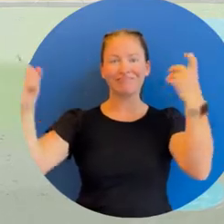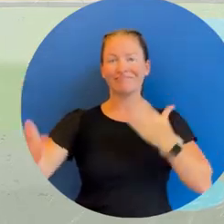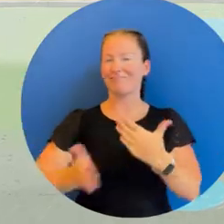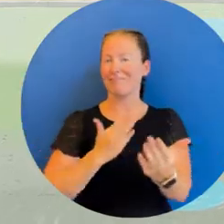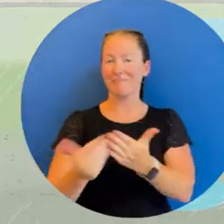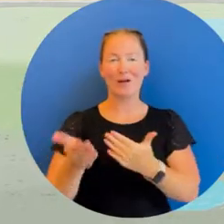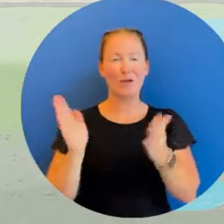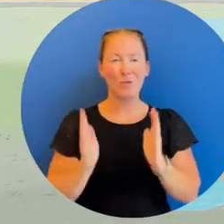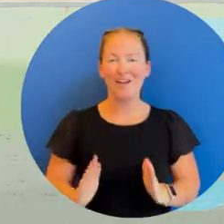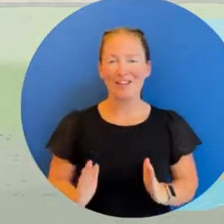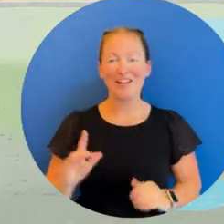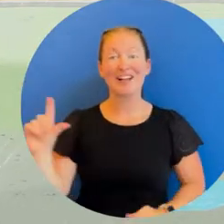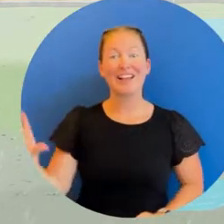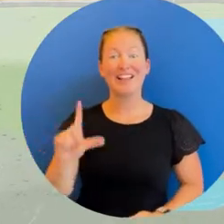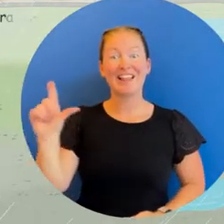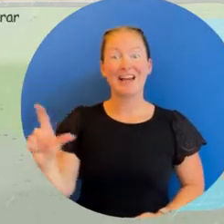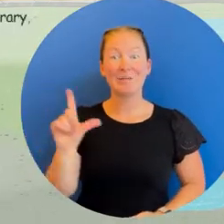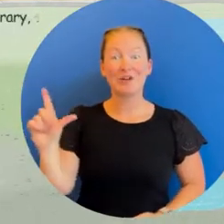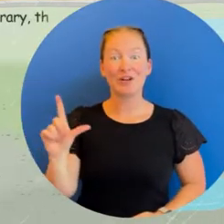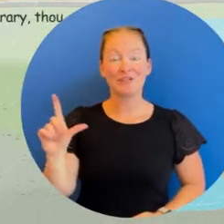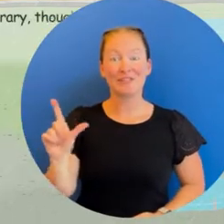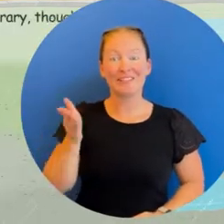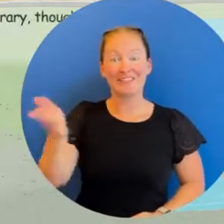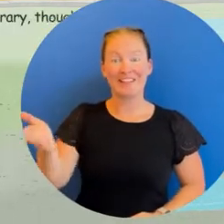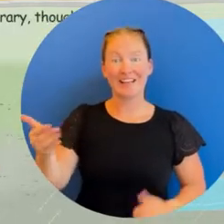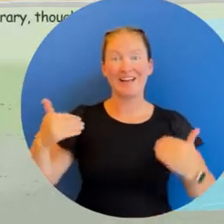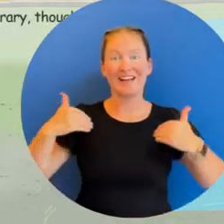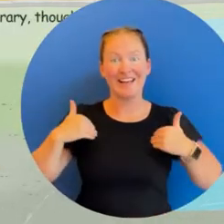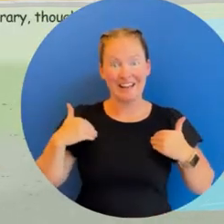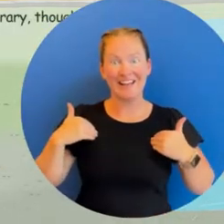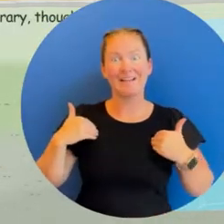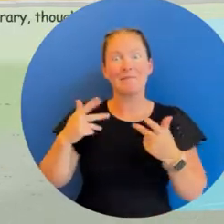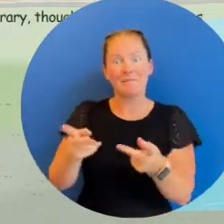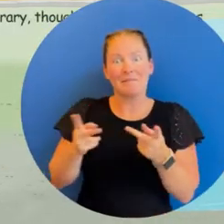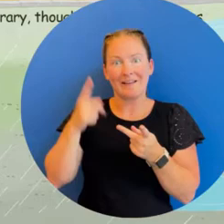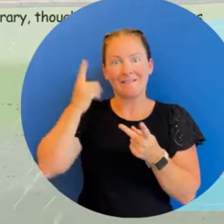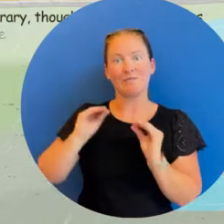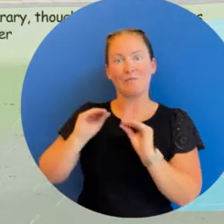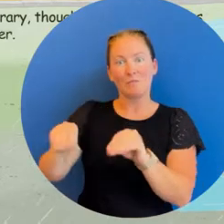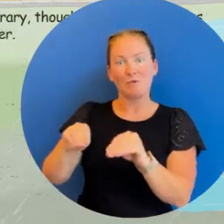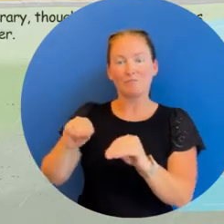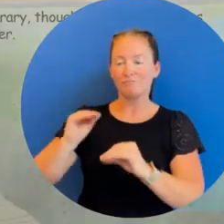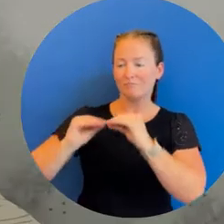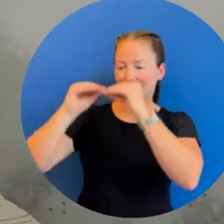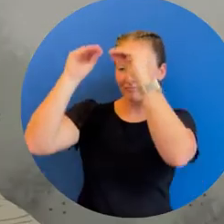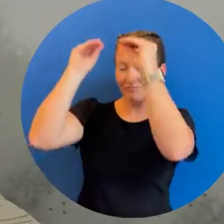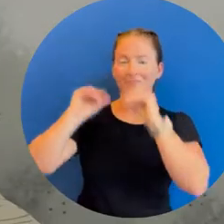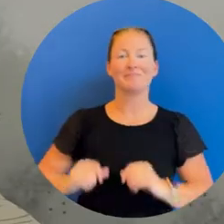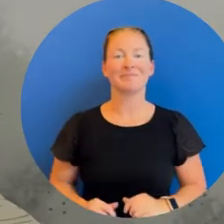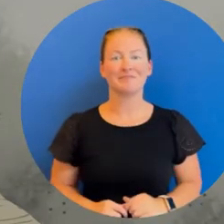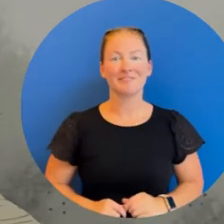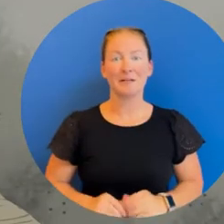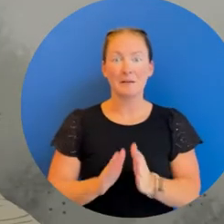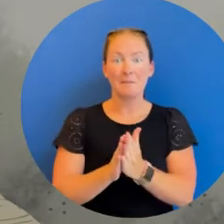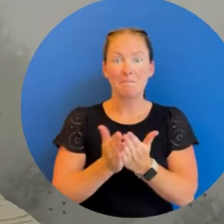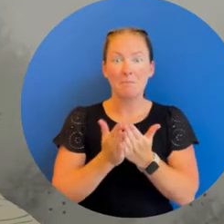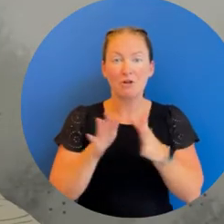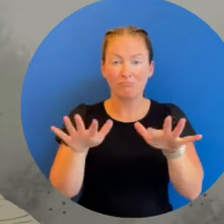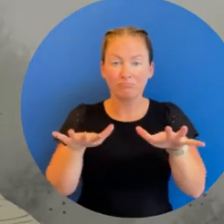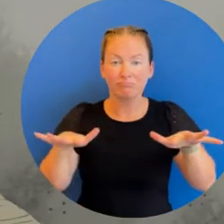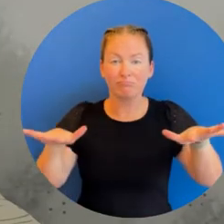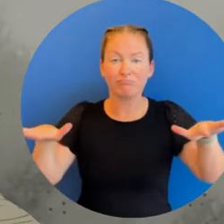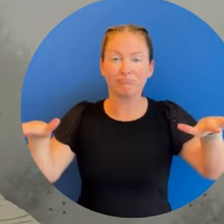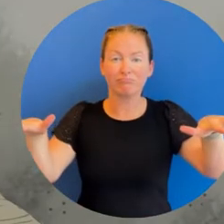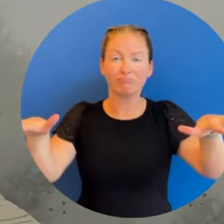over, no matter the weather. The library, though, had her put things together. Surrounded by